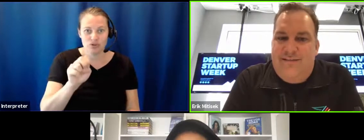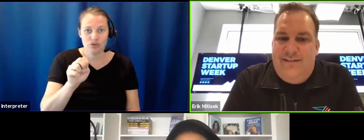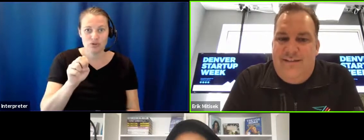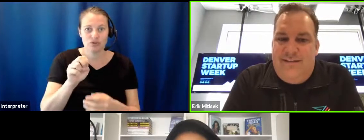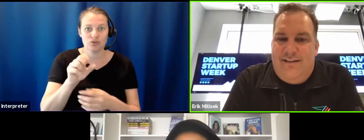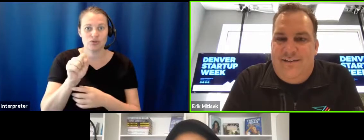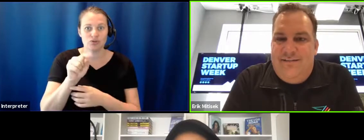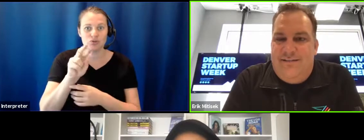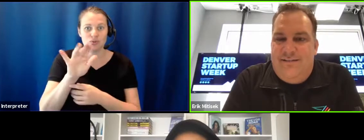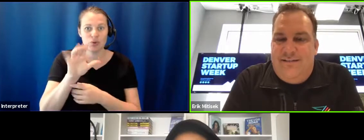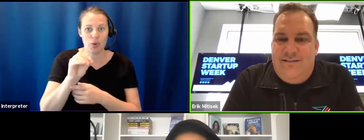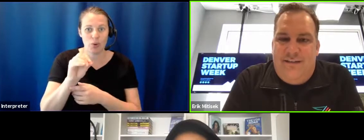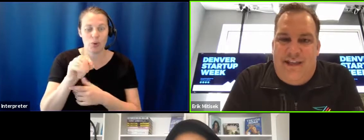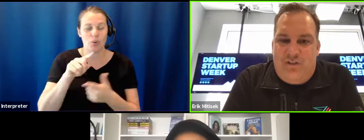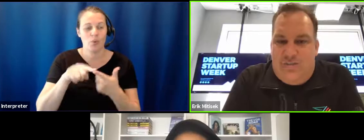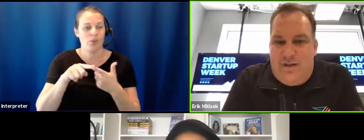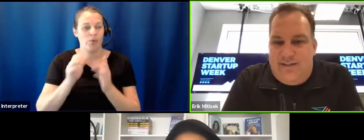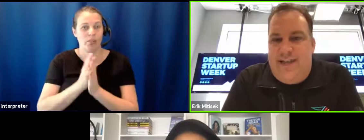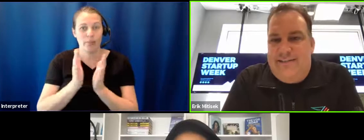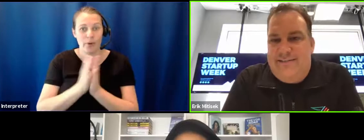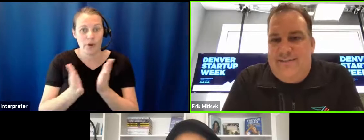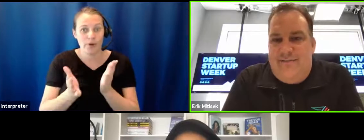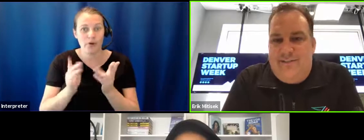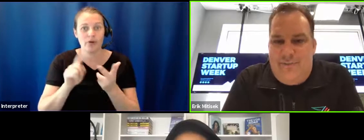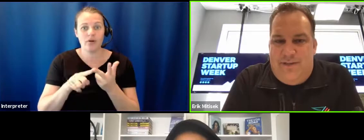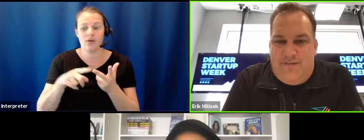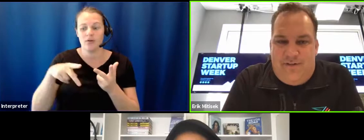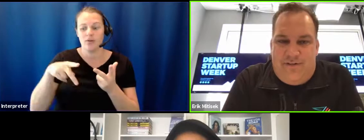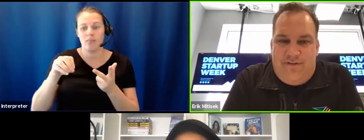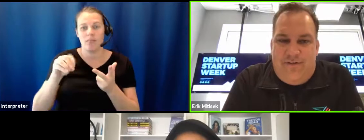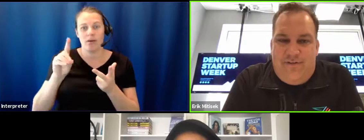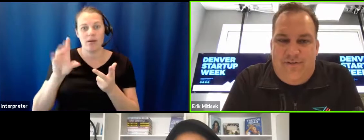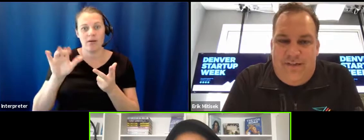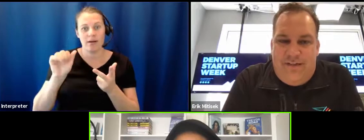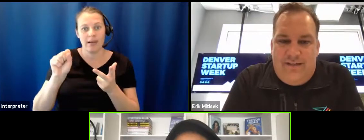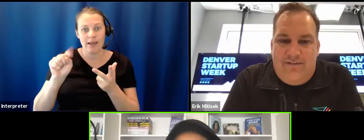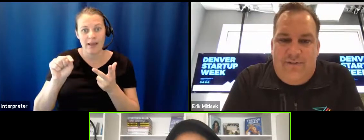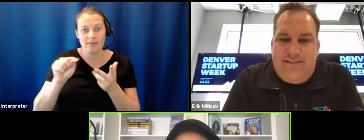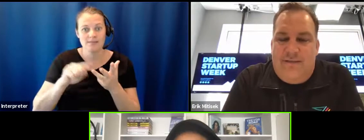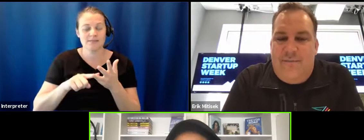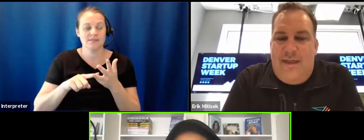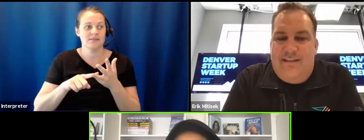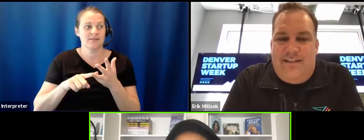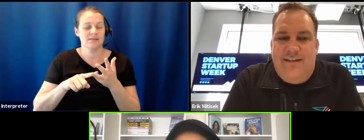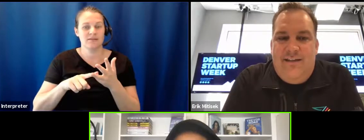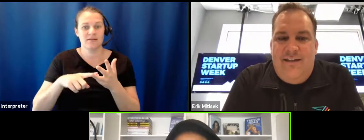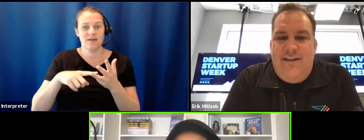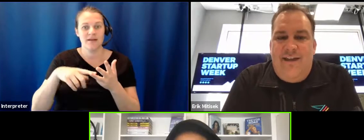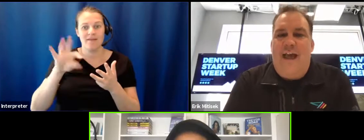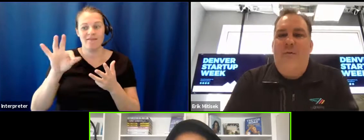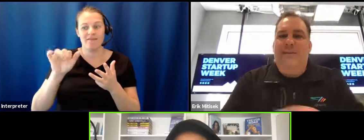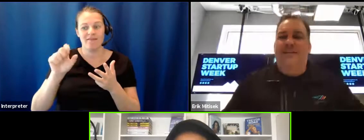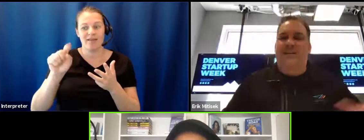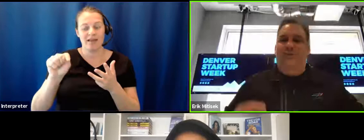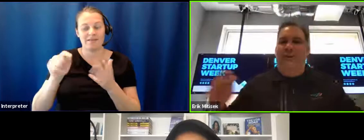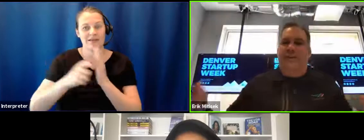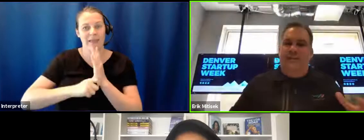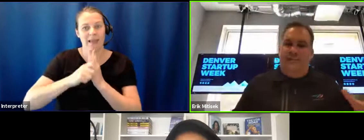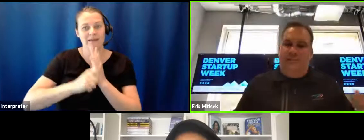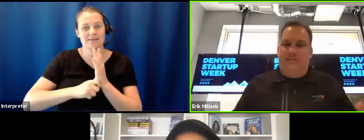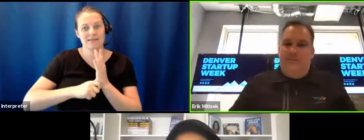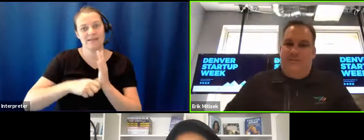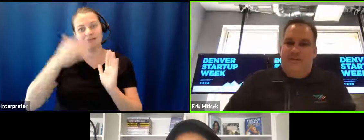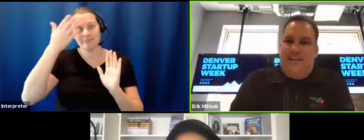today, a national podcast, obviously being on the front cover of Fast Company magazine. How are these things